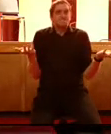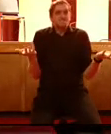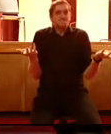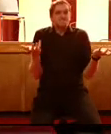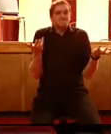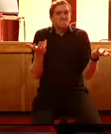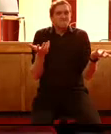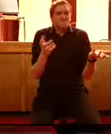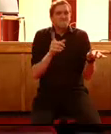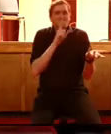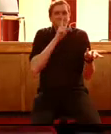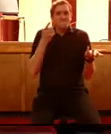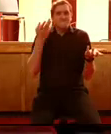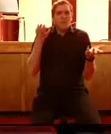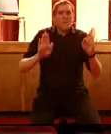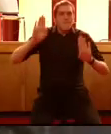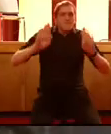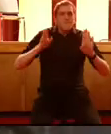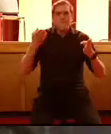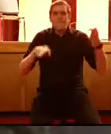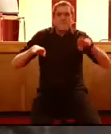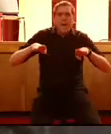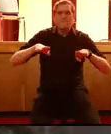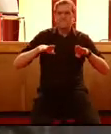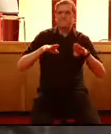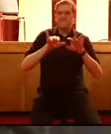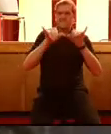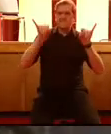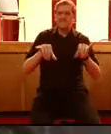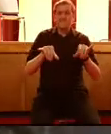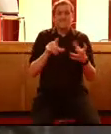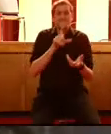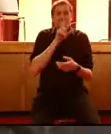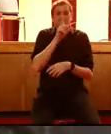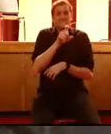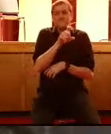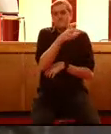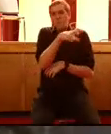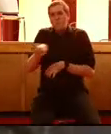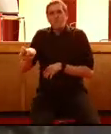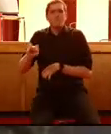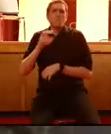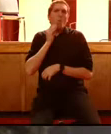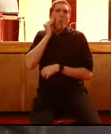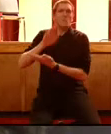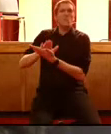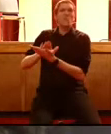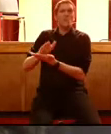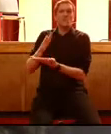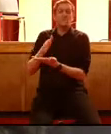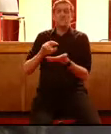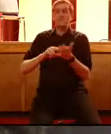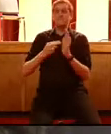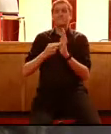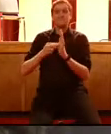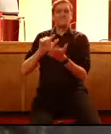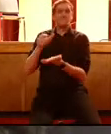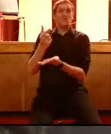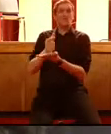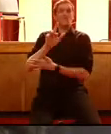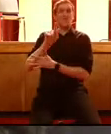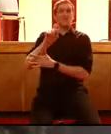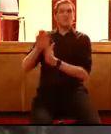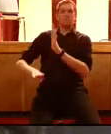is basically a vetting system, and they're removing students to homeschool, and in a way that raises the grad rate.